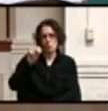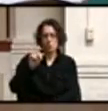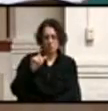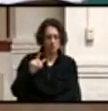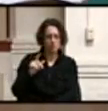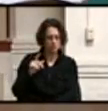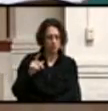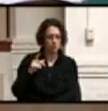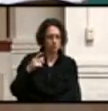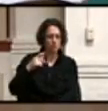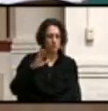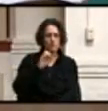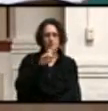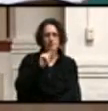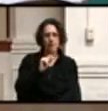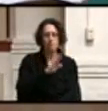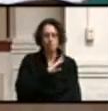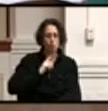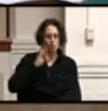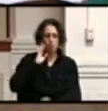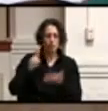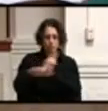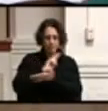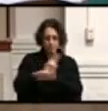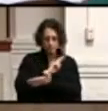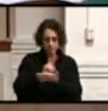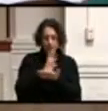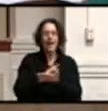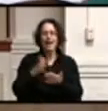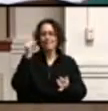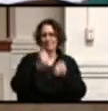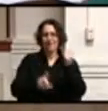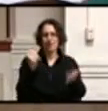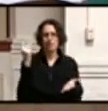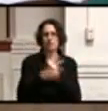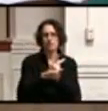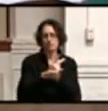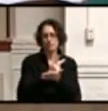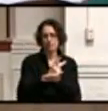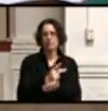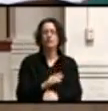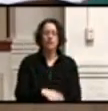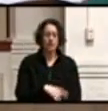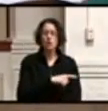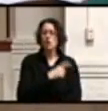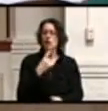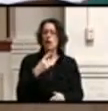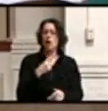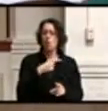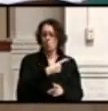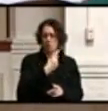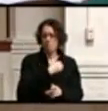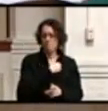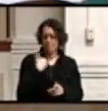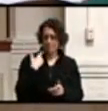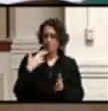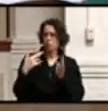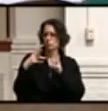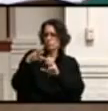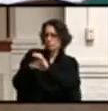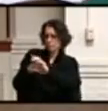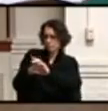reviews back here. That's why we have select board representation and not voting membership, but representation on that